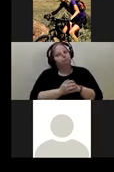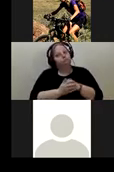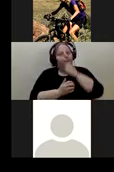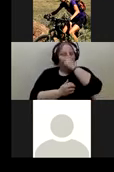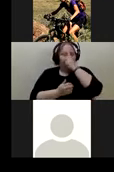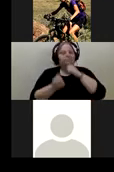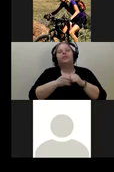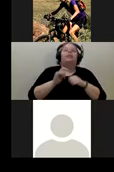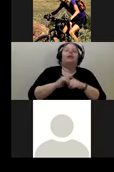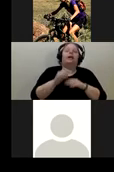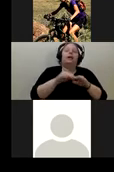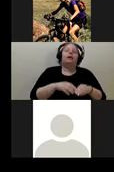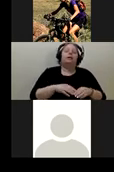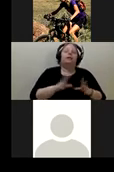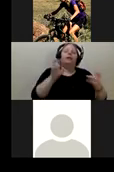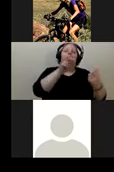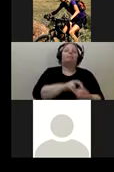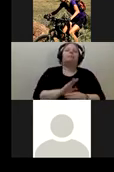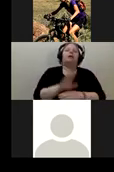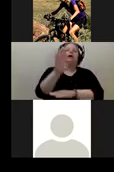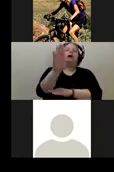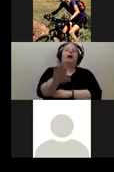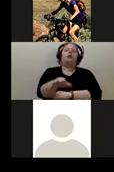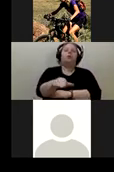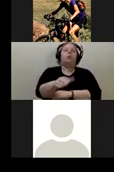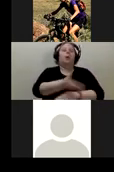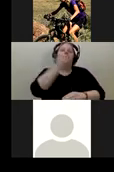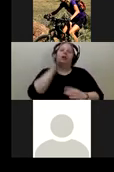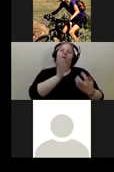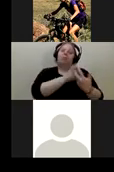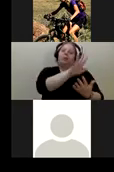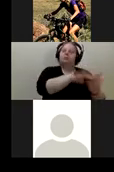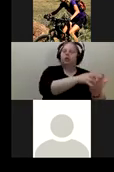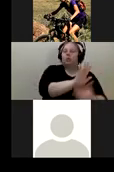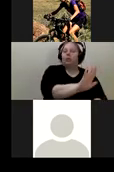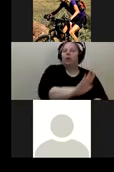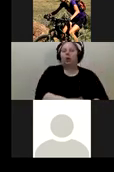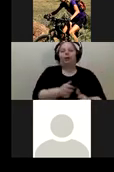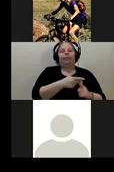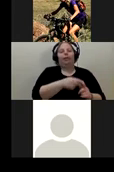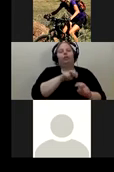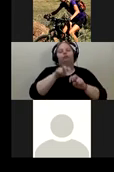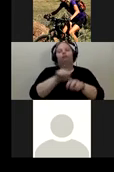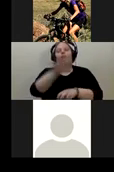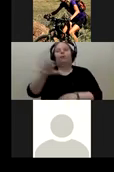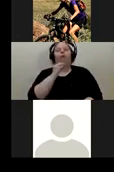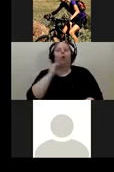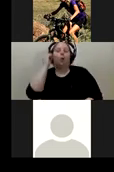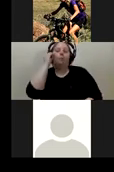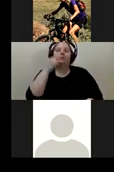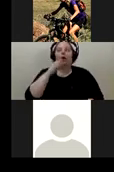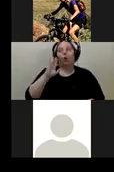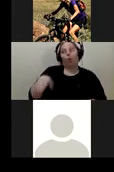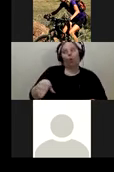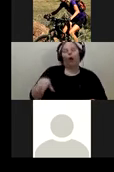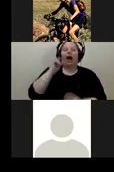little later in the day. Well, it's better for their schedule. And then you give them a ride home and you say, well, I can still